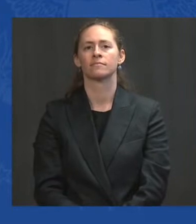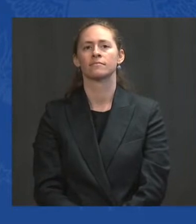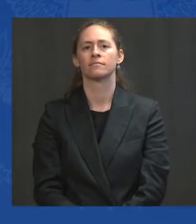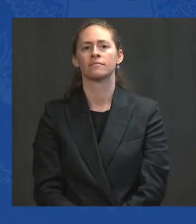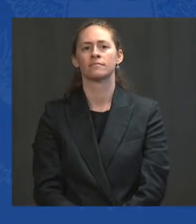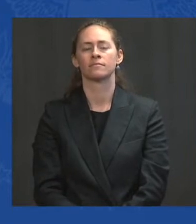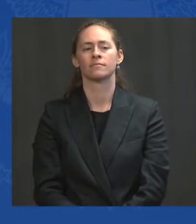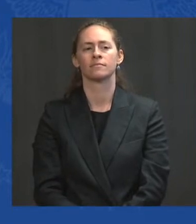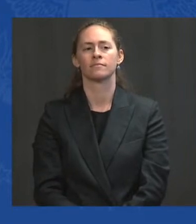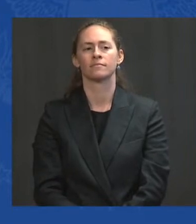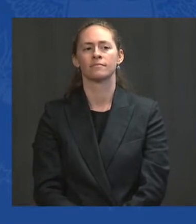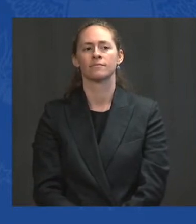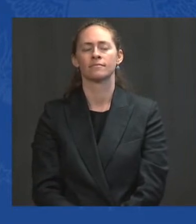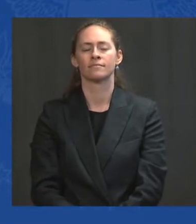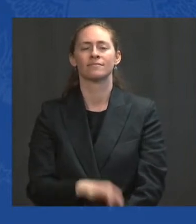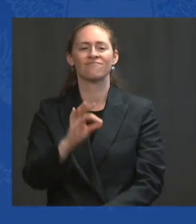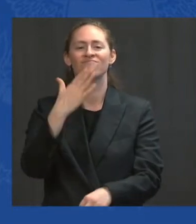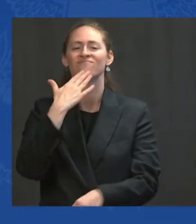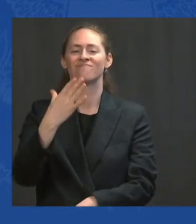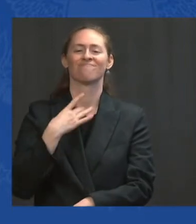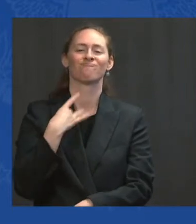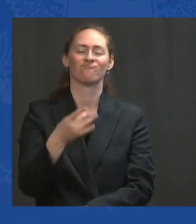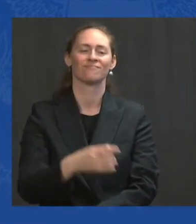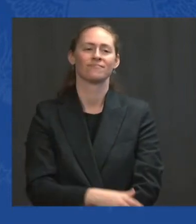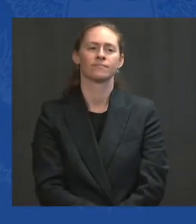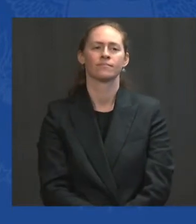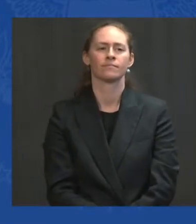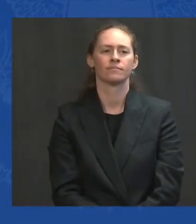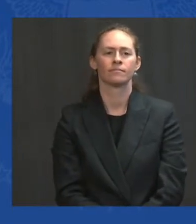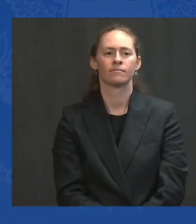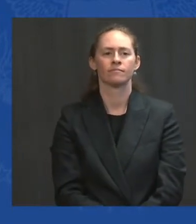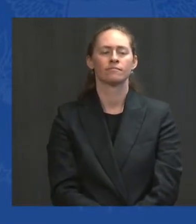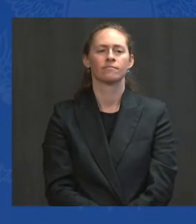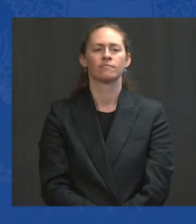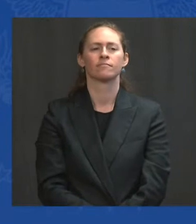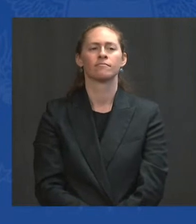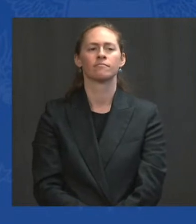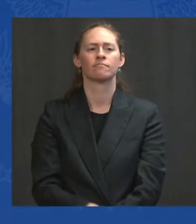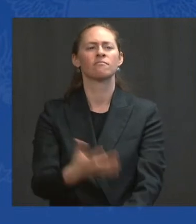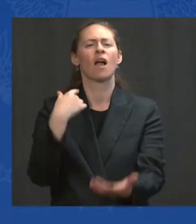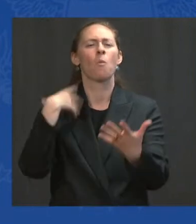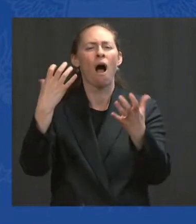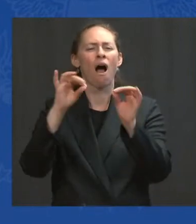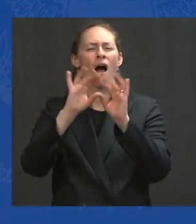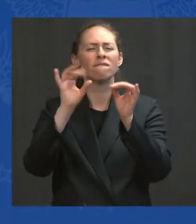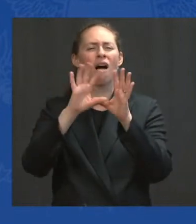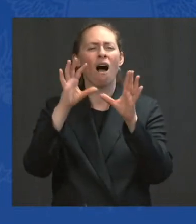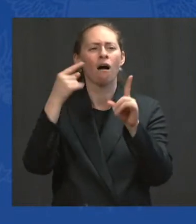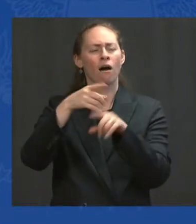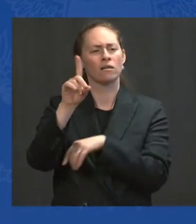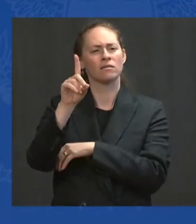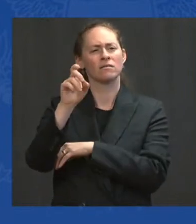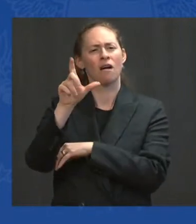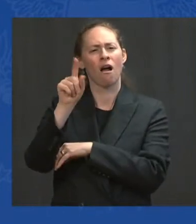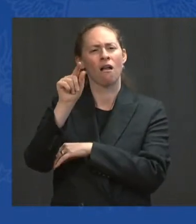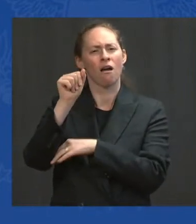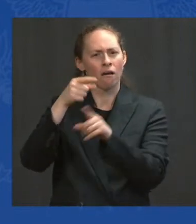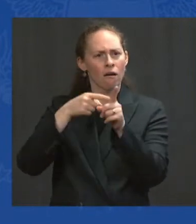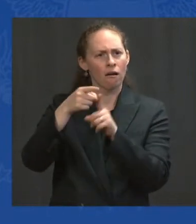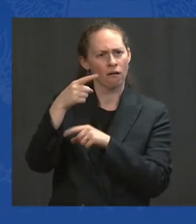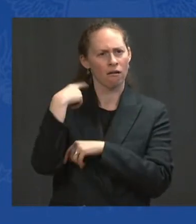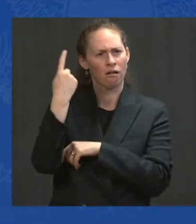Hi, thanks for taking my question. One clarification on the Delta variant. Can you say how accurate you think the